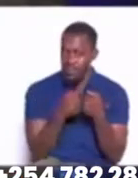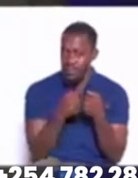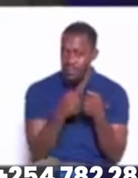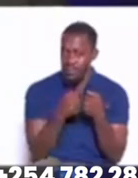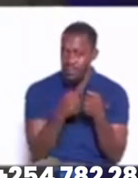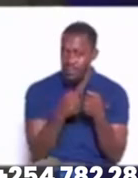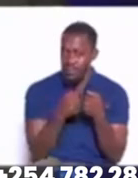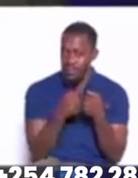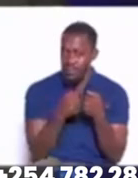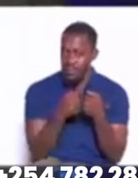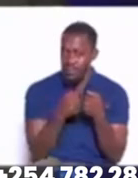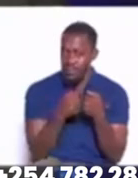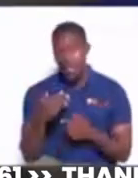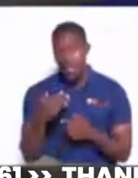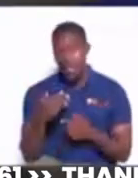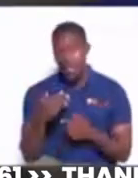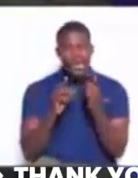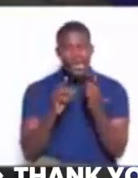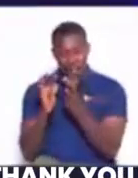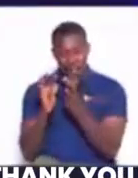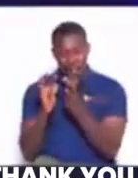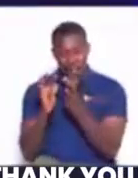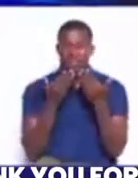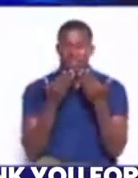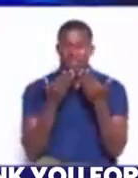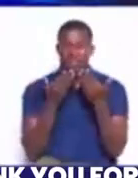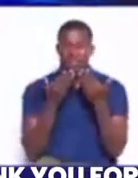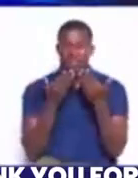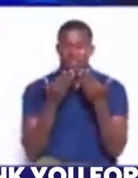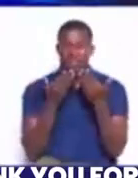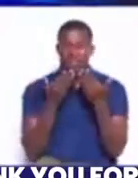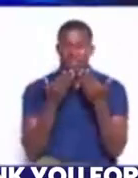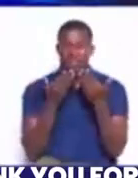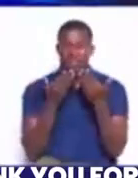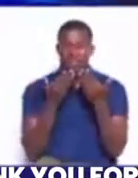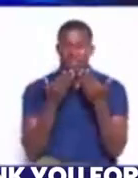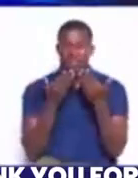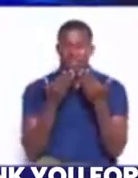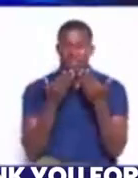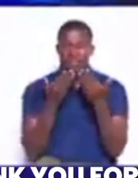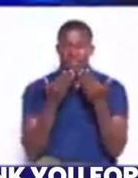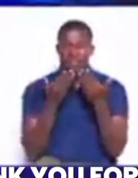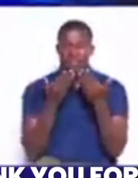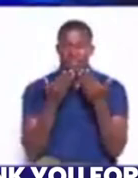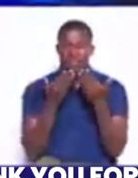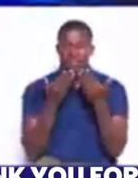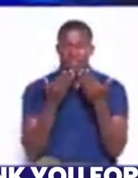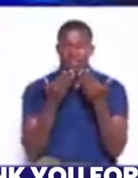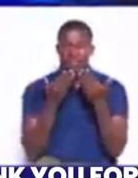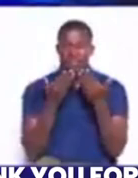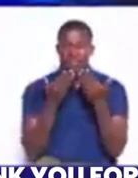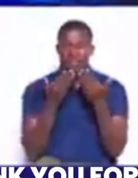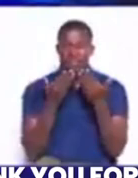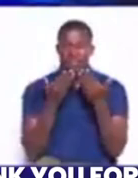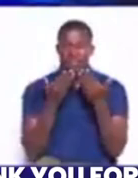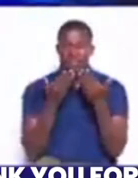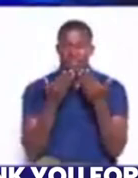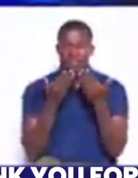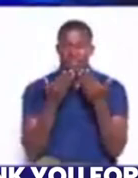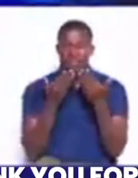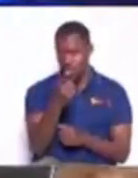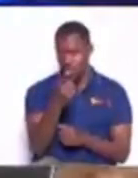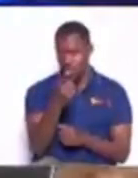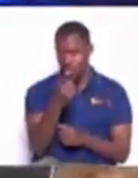But the peace that Christ gives us, the joy that Christ gives us, the happiness that Christ gives us